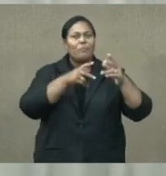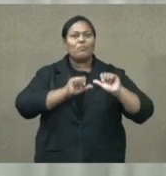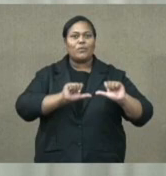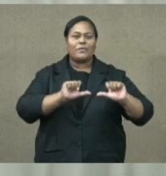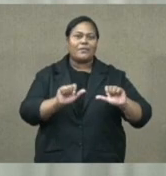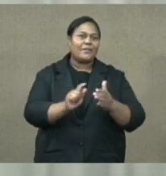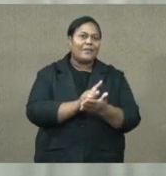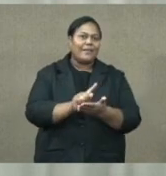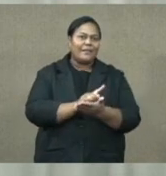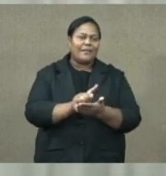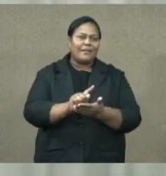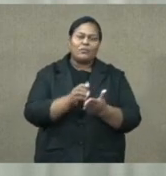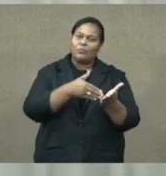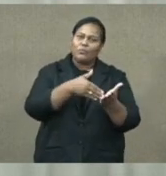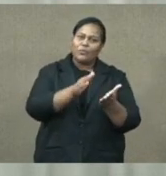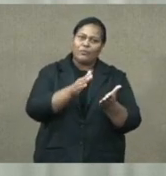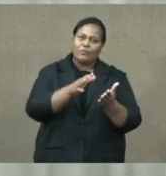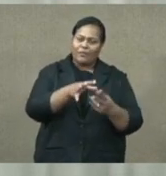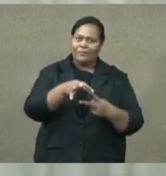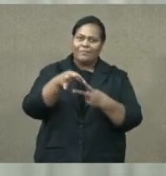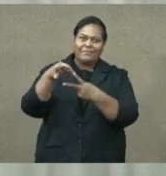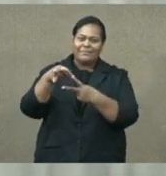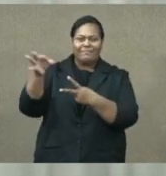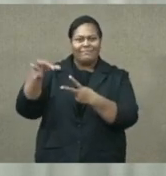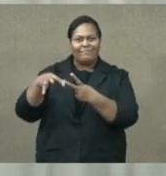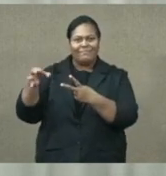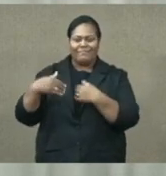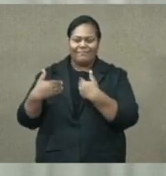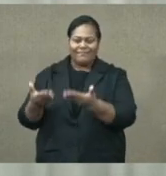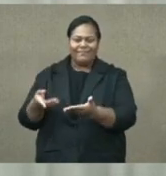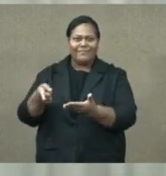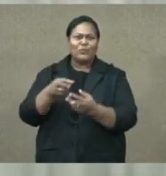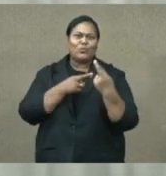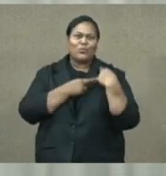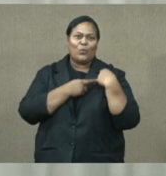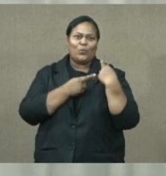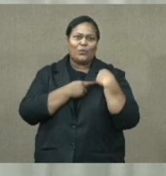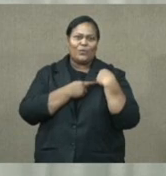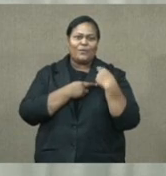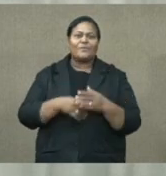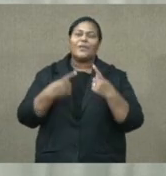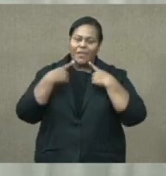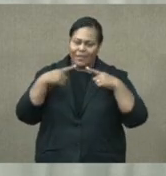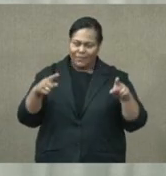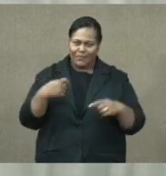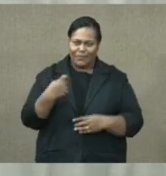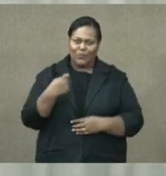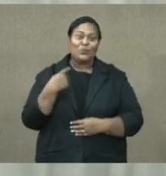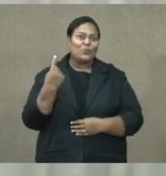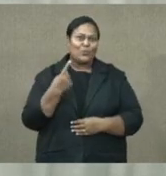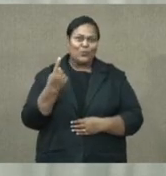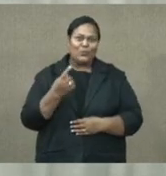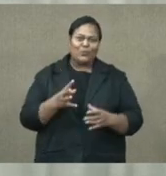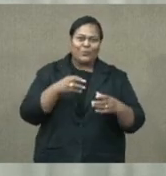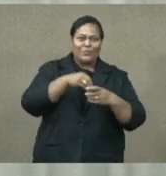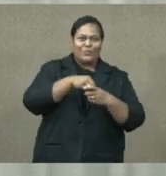President for approval and appointment. An announcement will be made in due course. Ladies